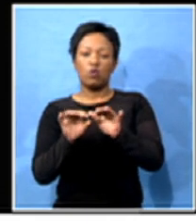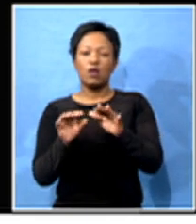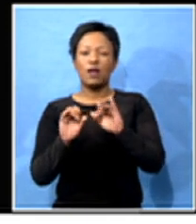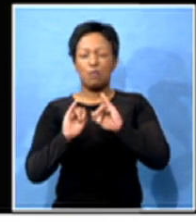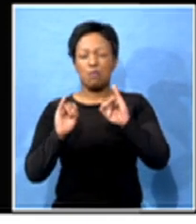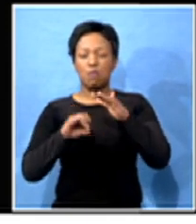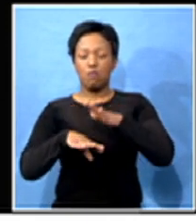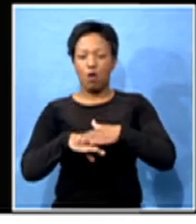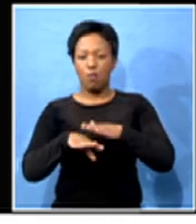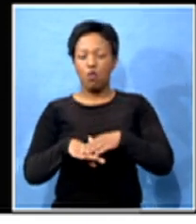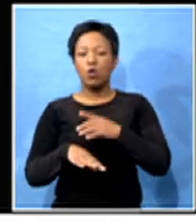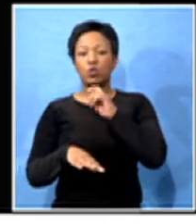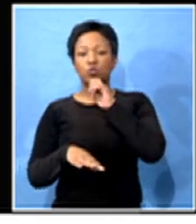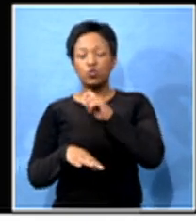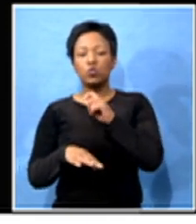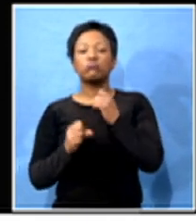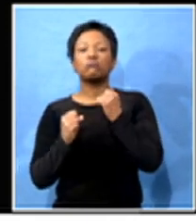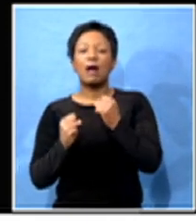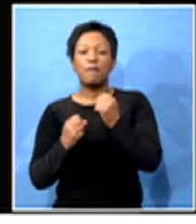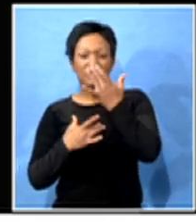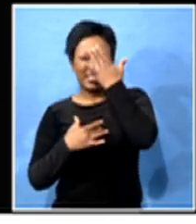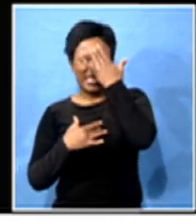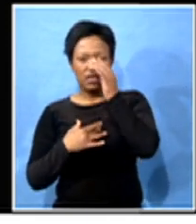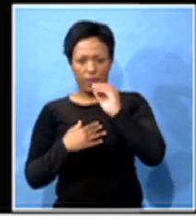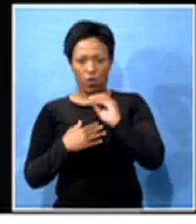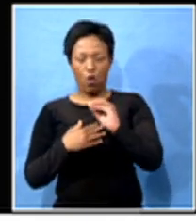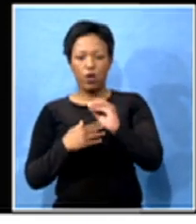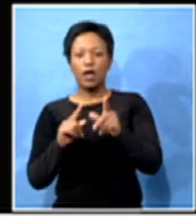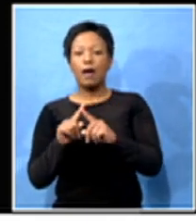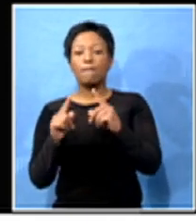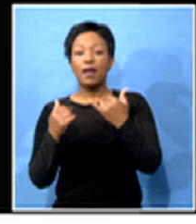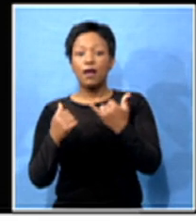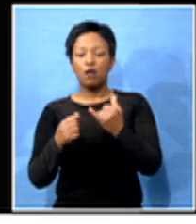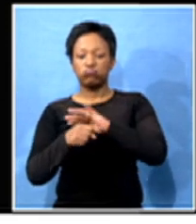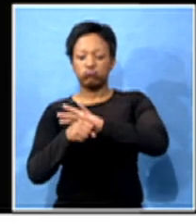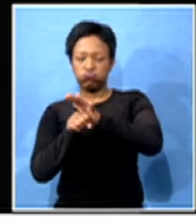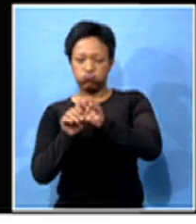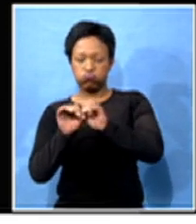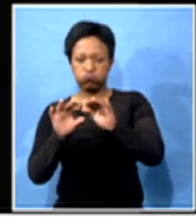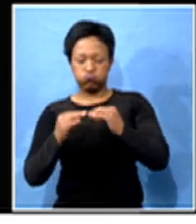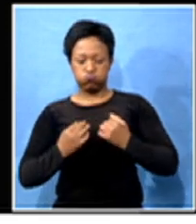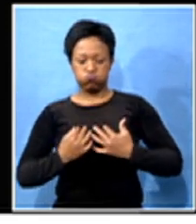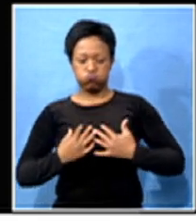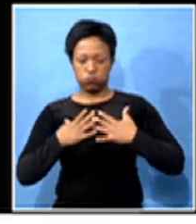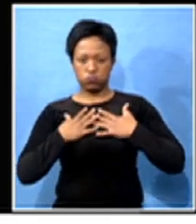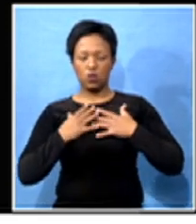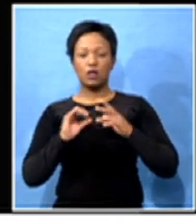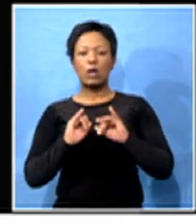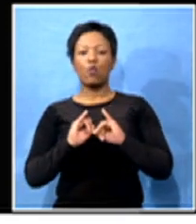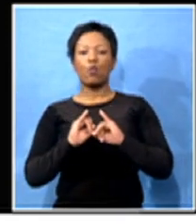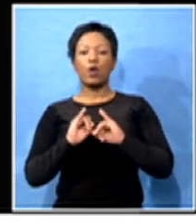the illnesses were always there. Now that the virus is here, all those people are